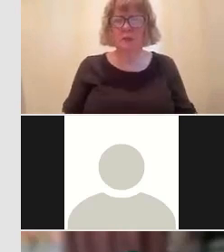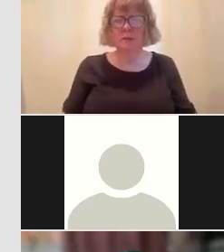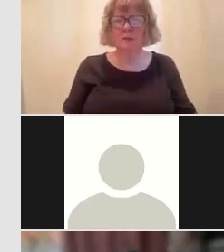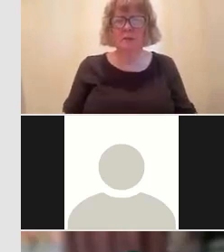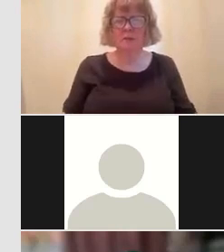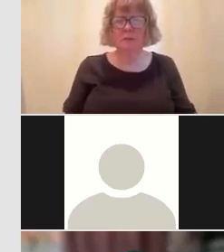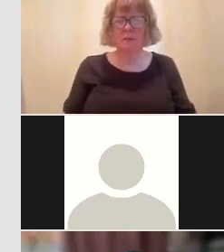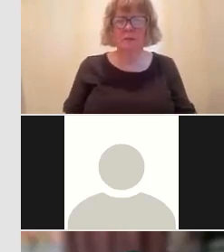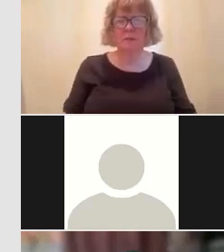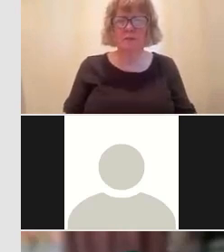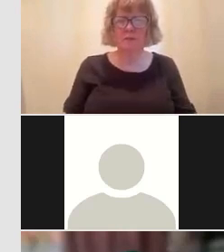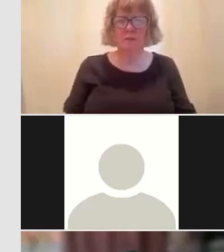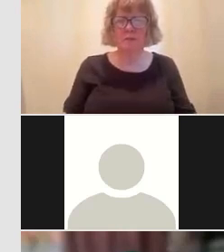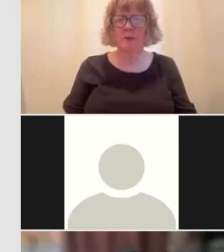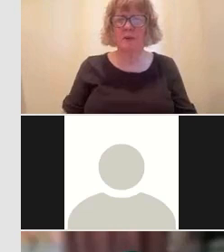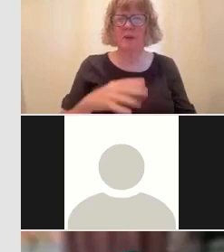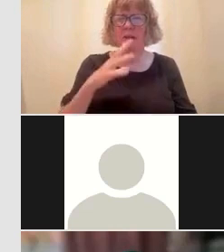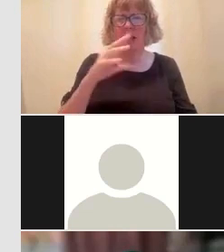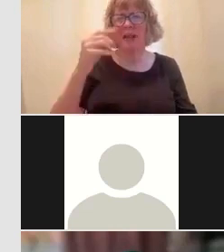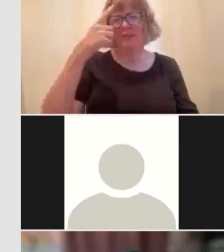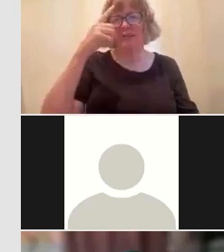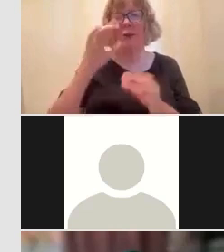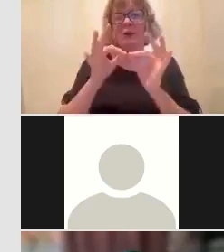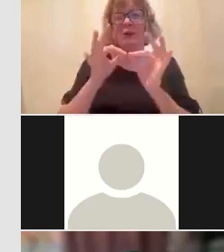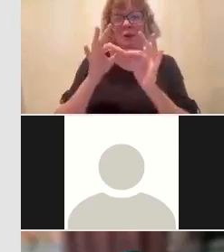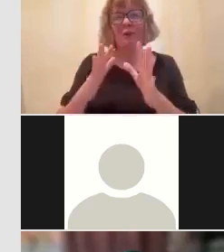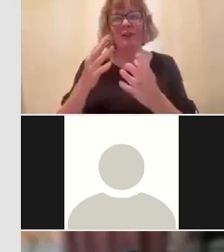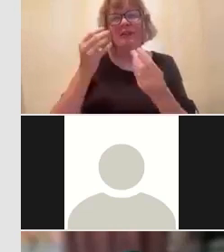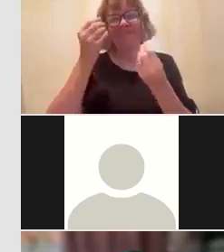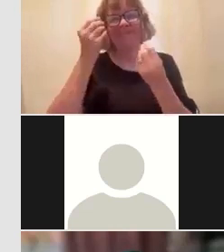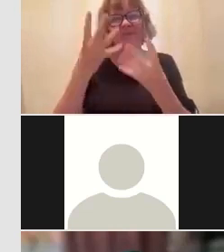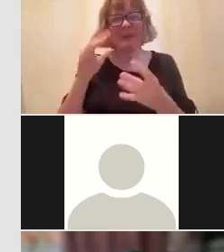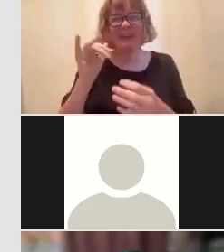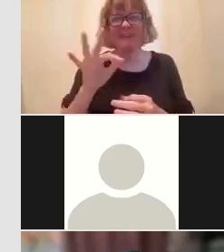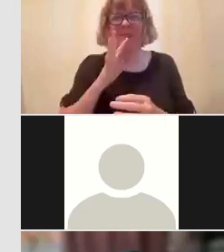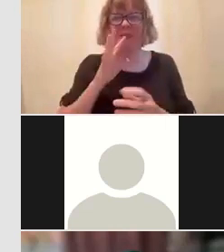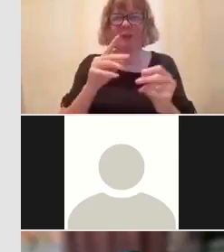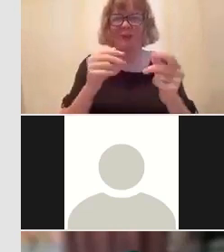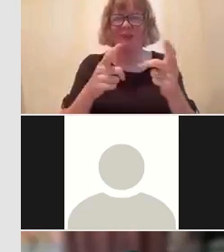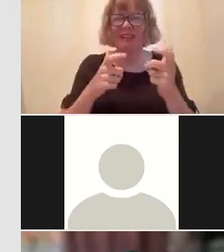And for our interpreters, let me know if I'm speaking too quickly.